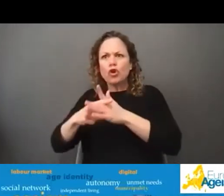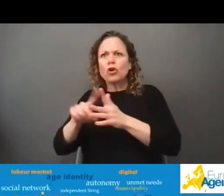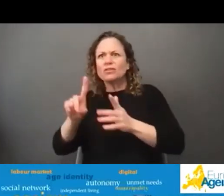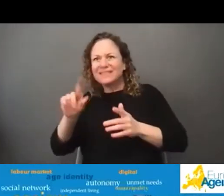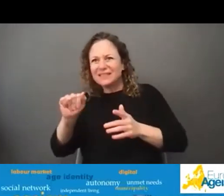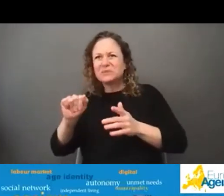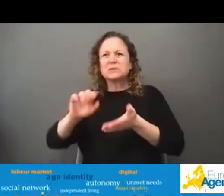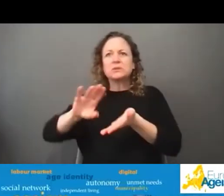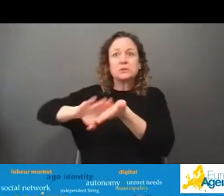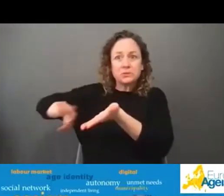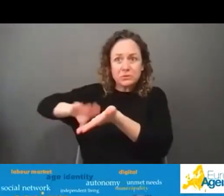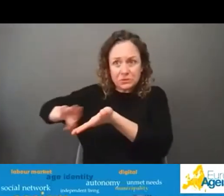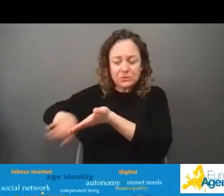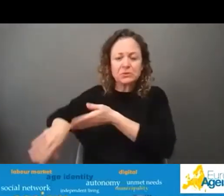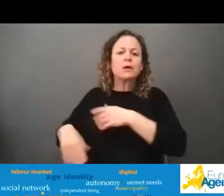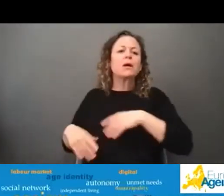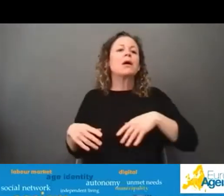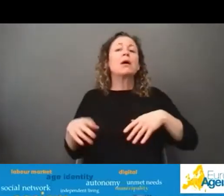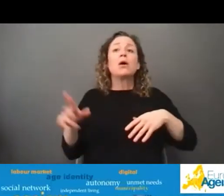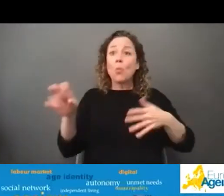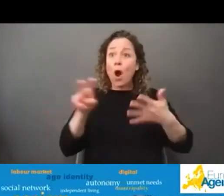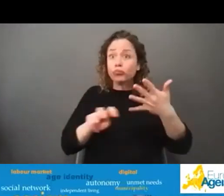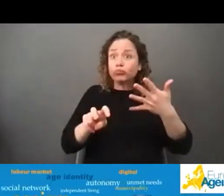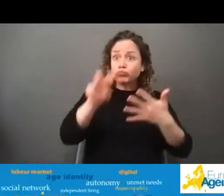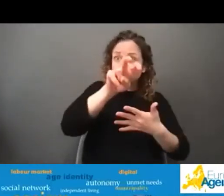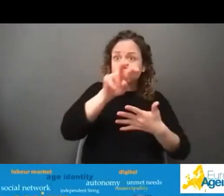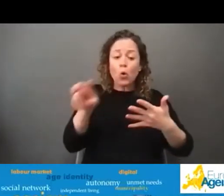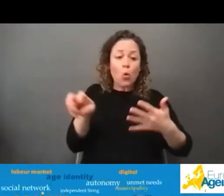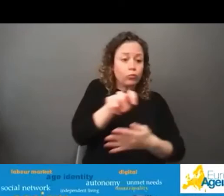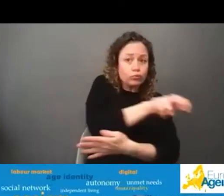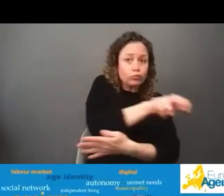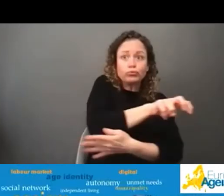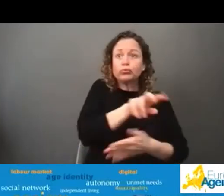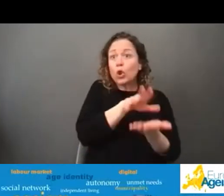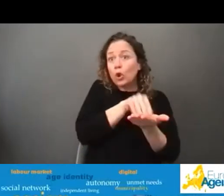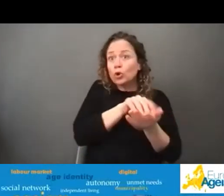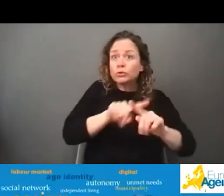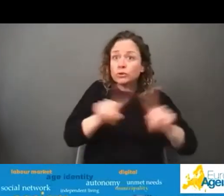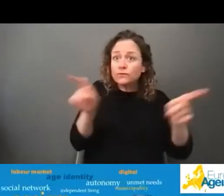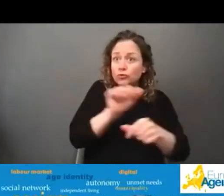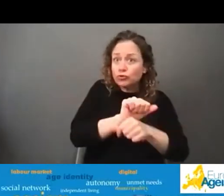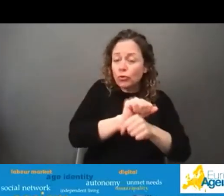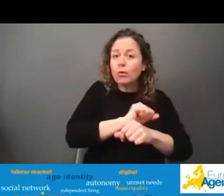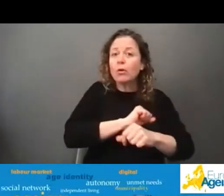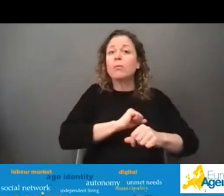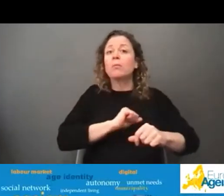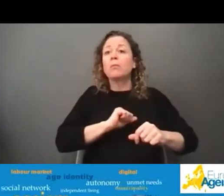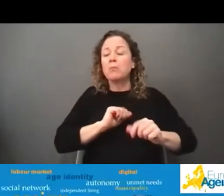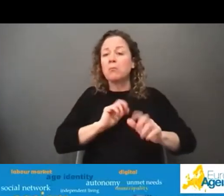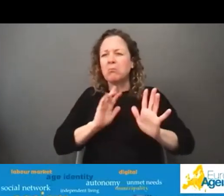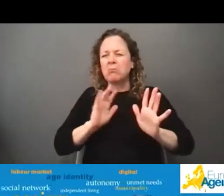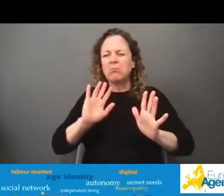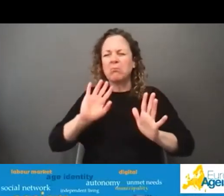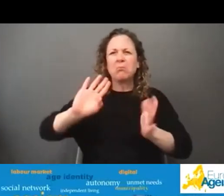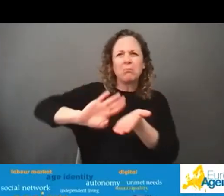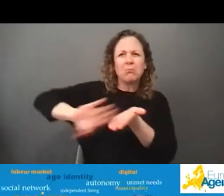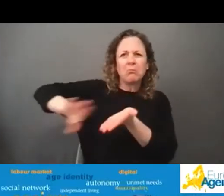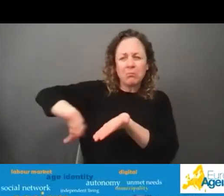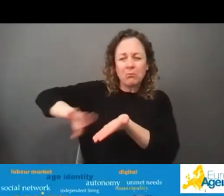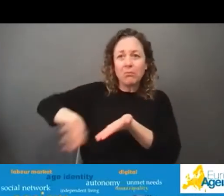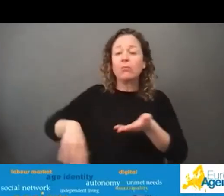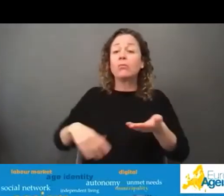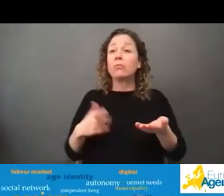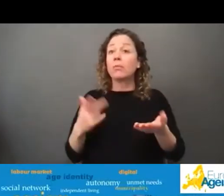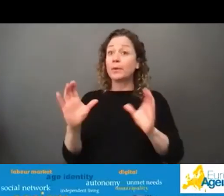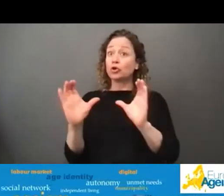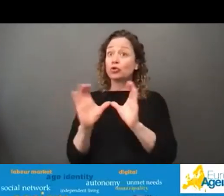for reskilling and recreditation, if a accreditation expires. Inability to